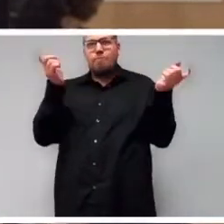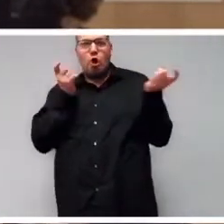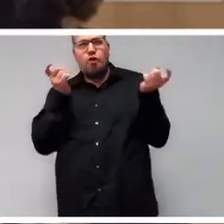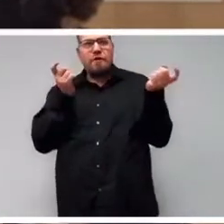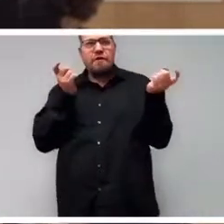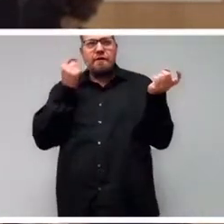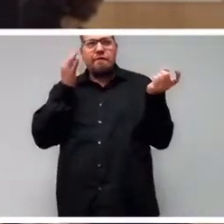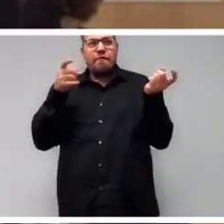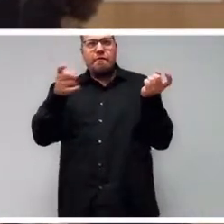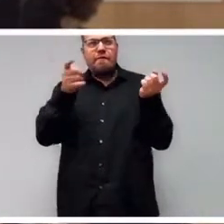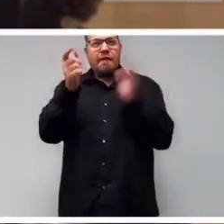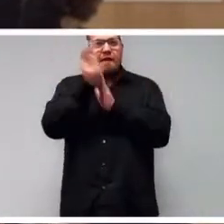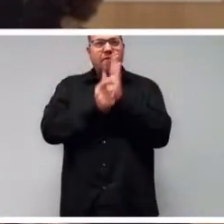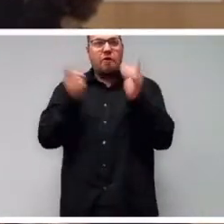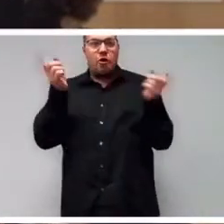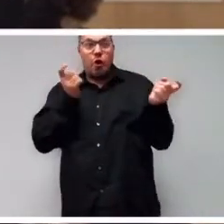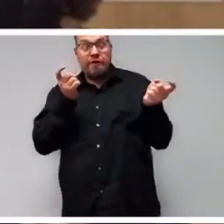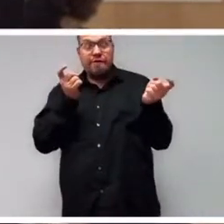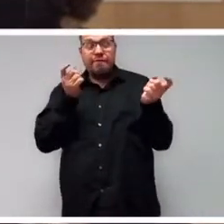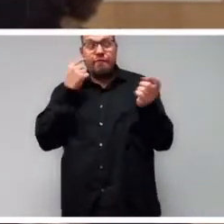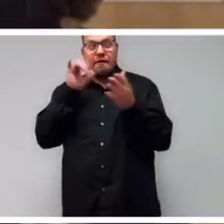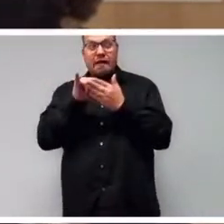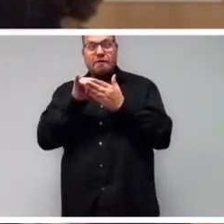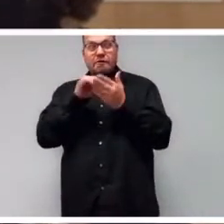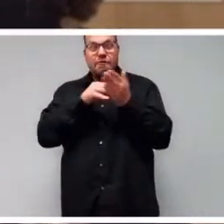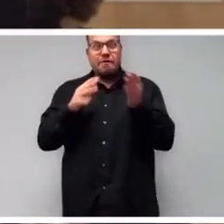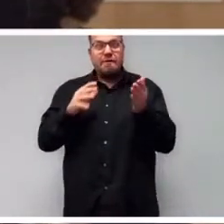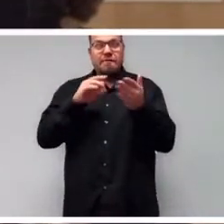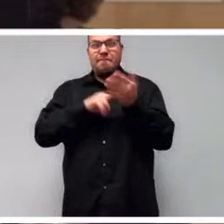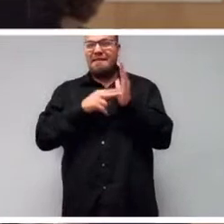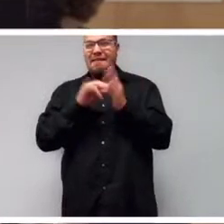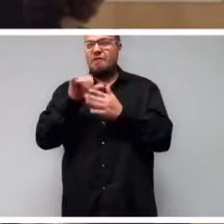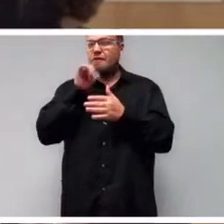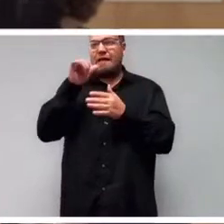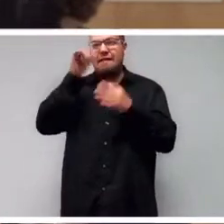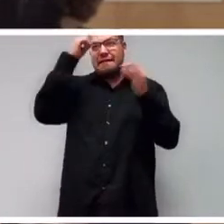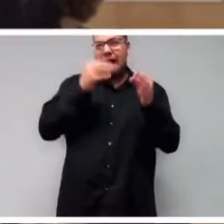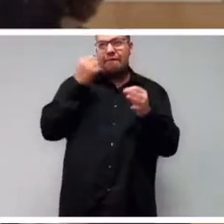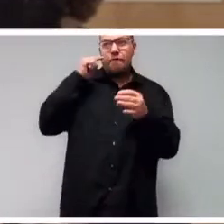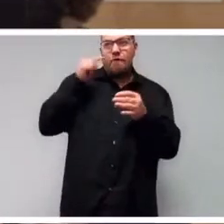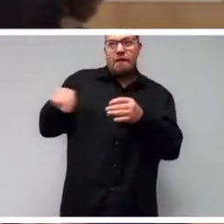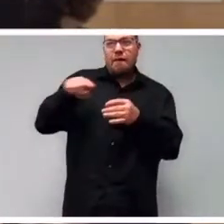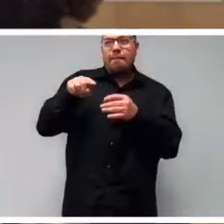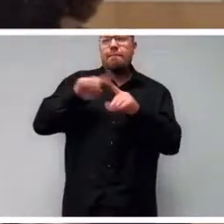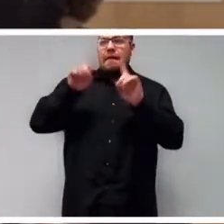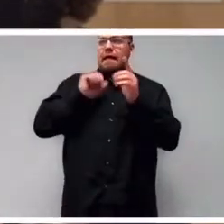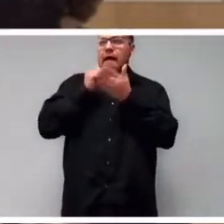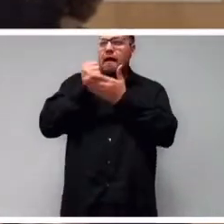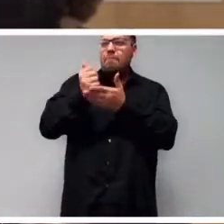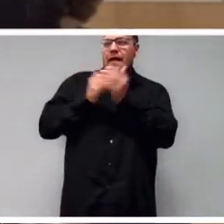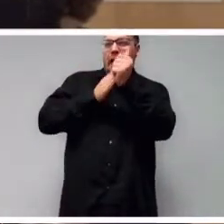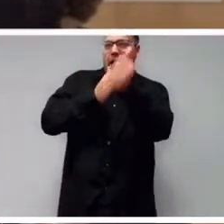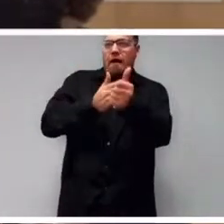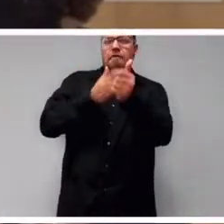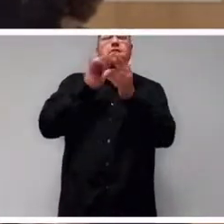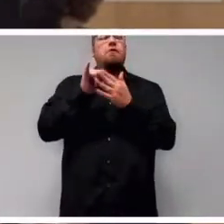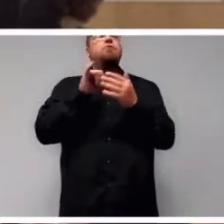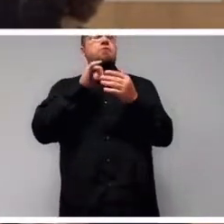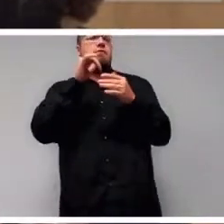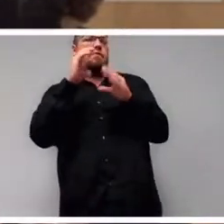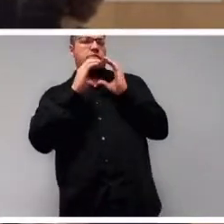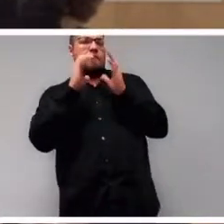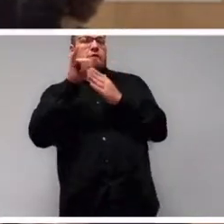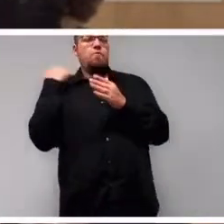mean you're this decision maker for the student. It means you are there to help and guide. And so that's a conversation that we start early